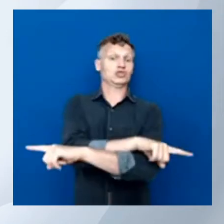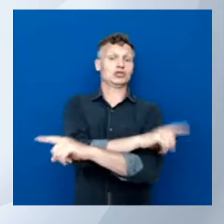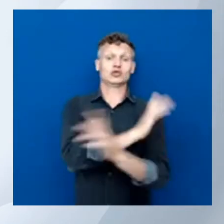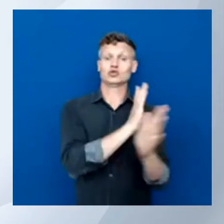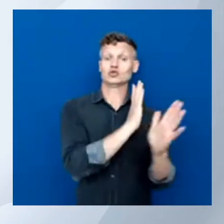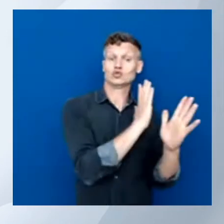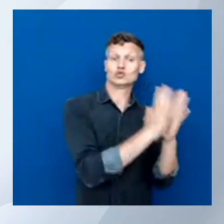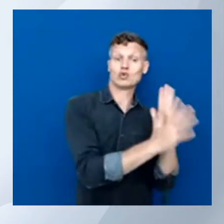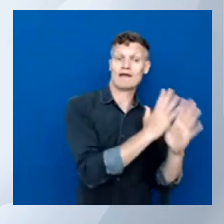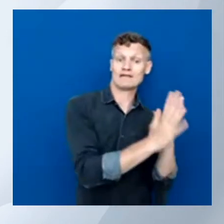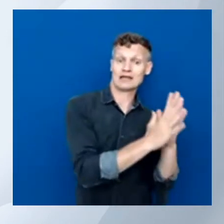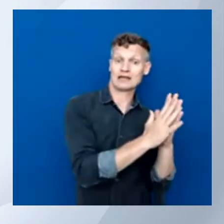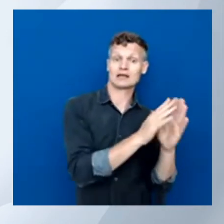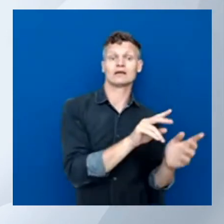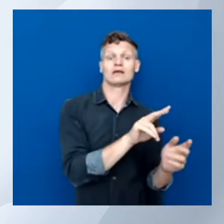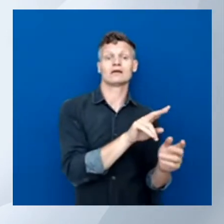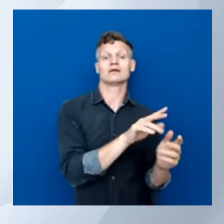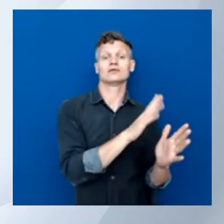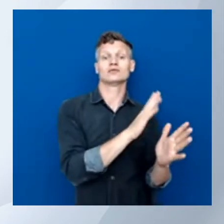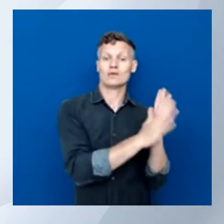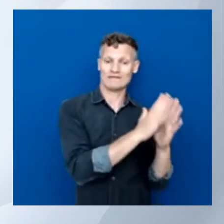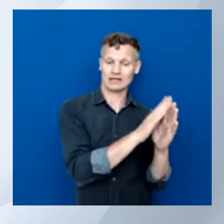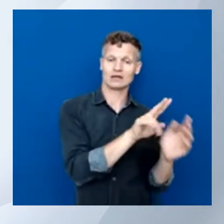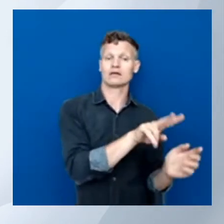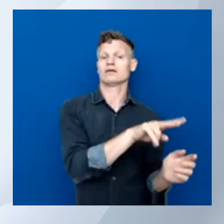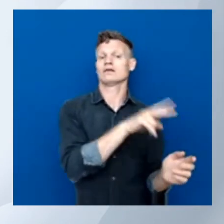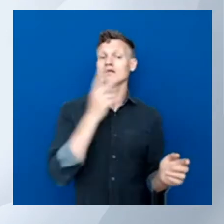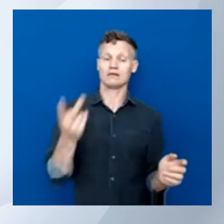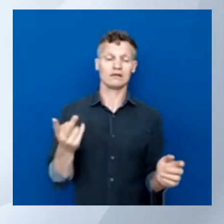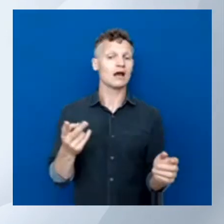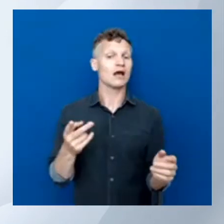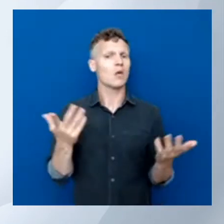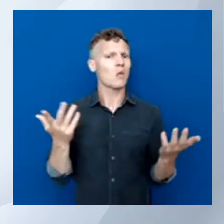sorry. This means that you can pretty safely